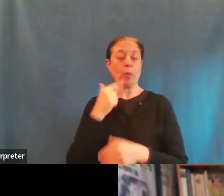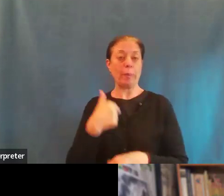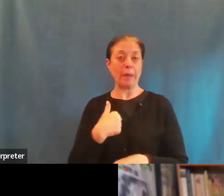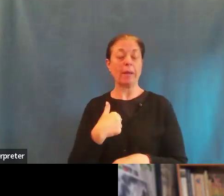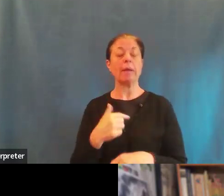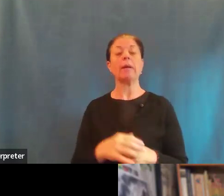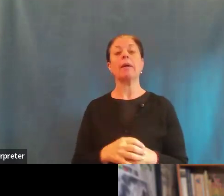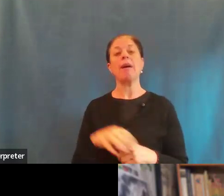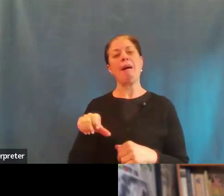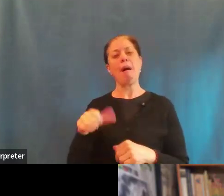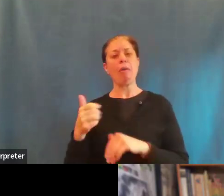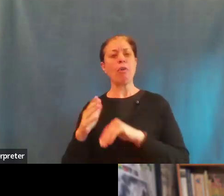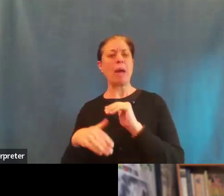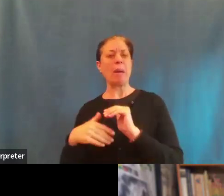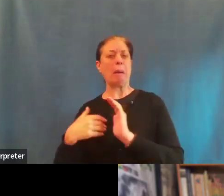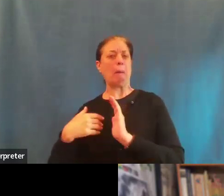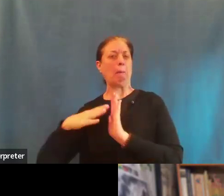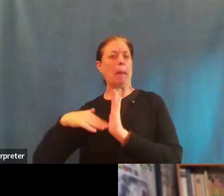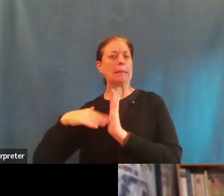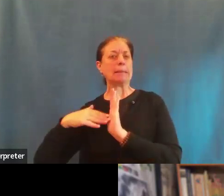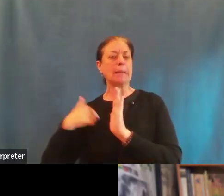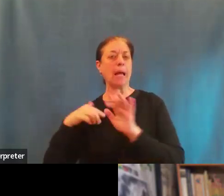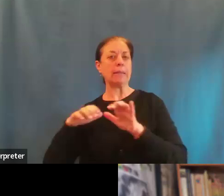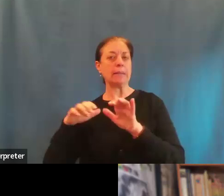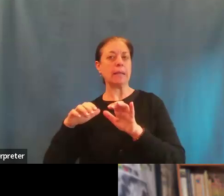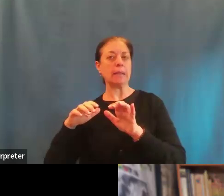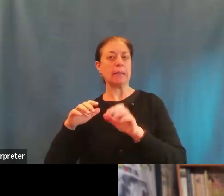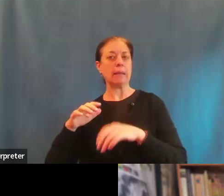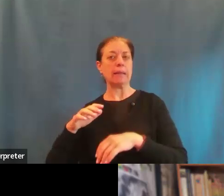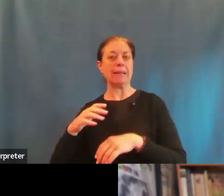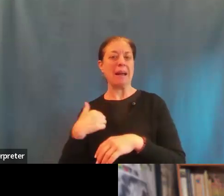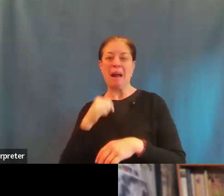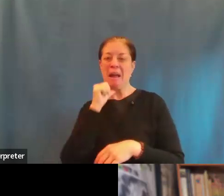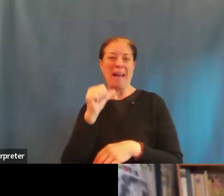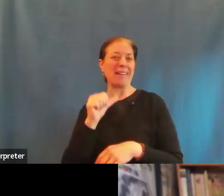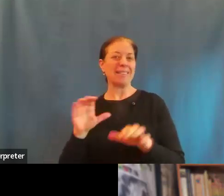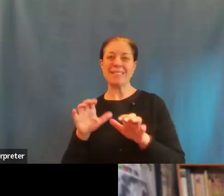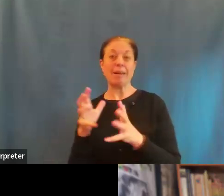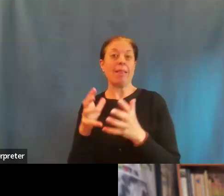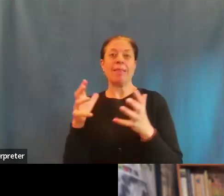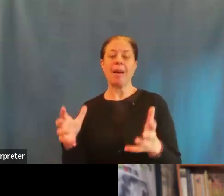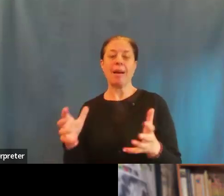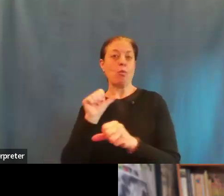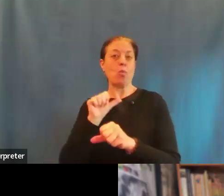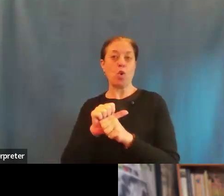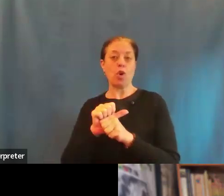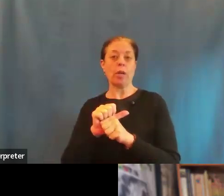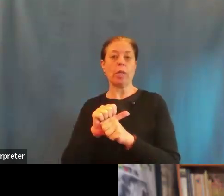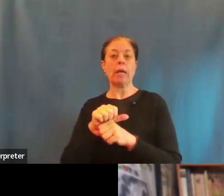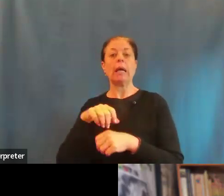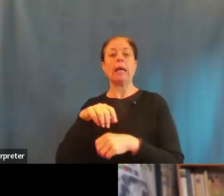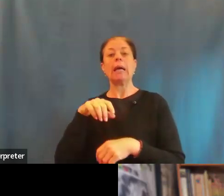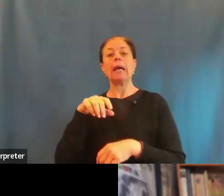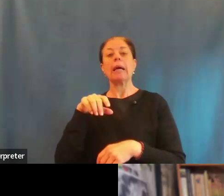Besides those little paintings I'd done, I hadn't done a lot of work in watercolor or ink.